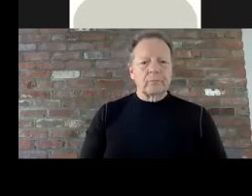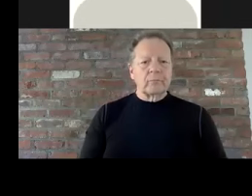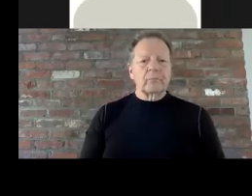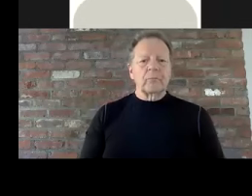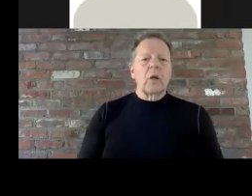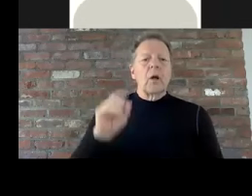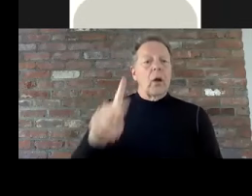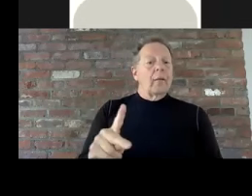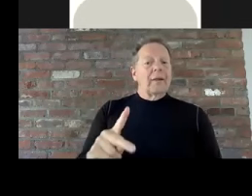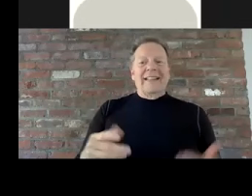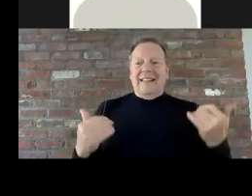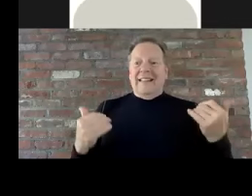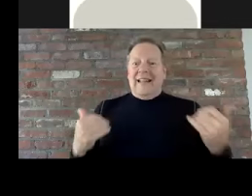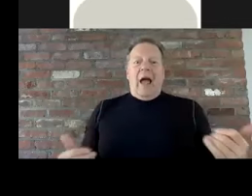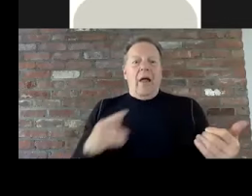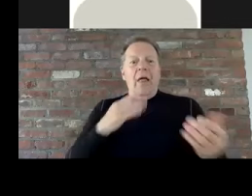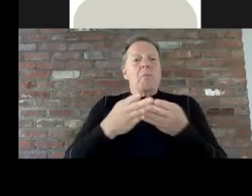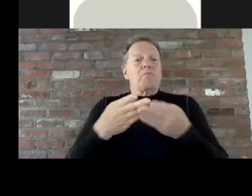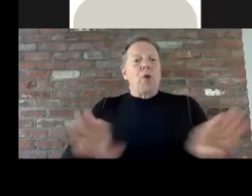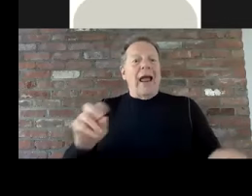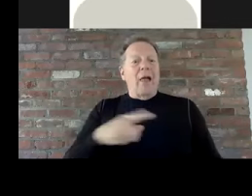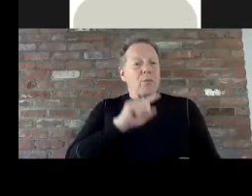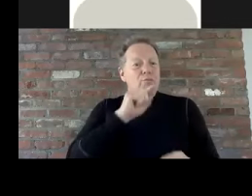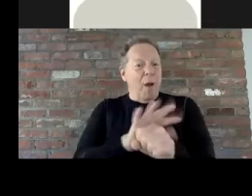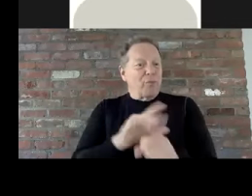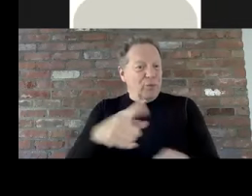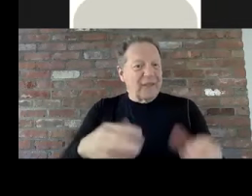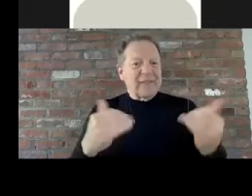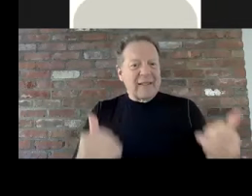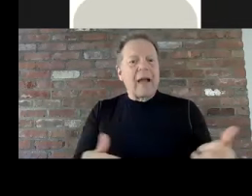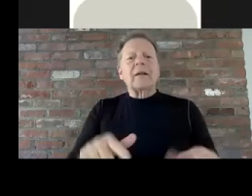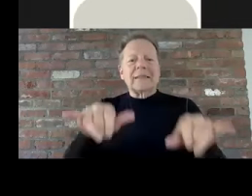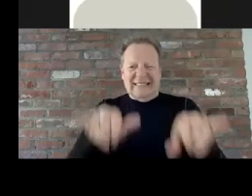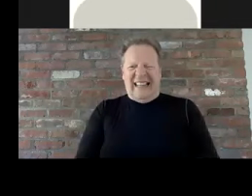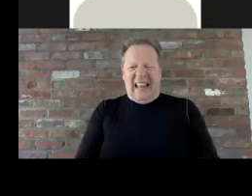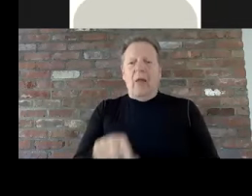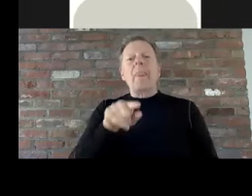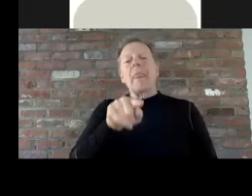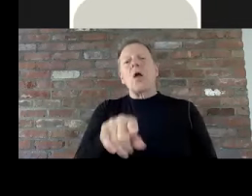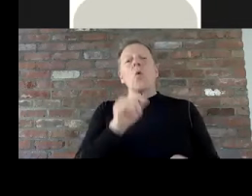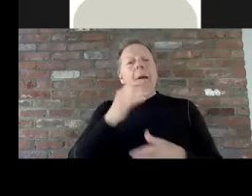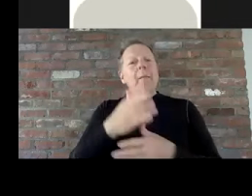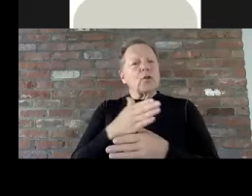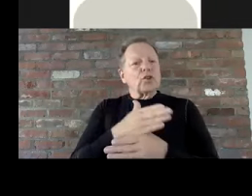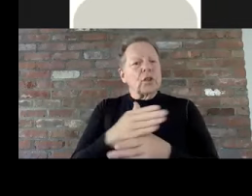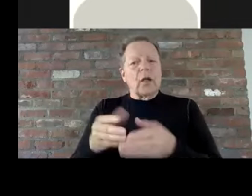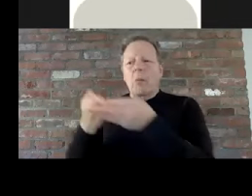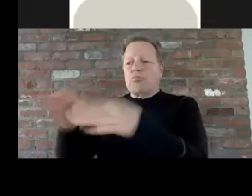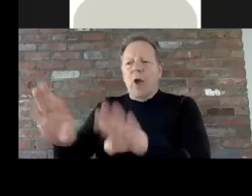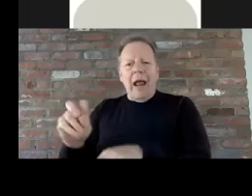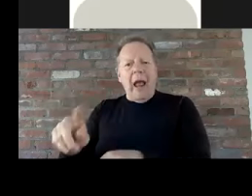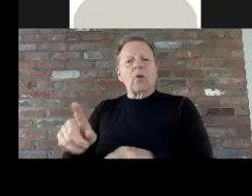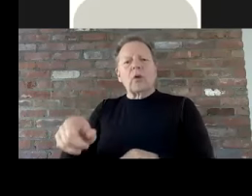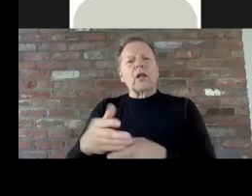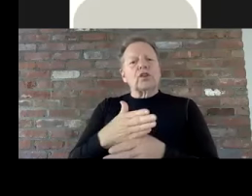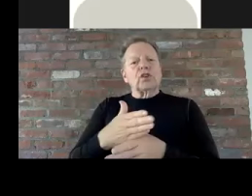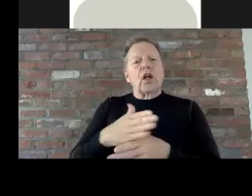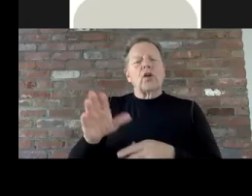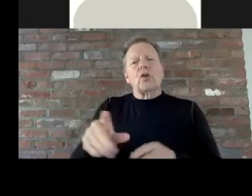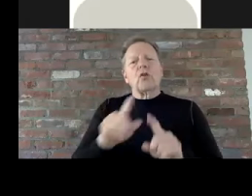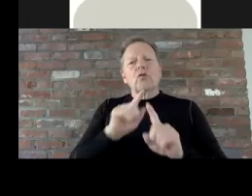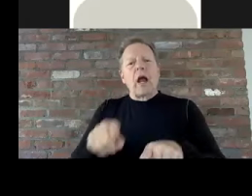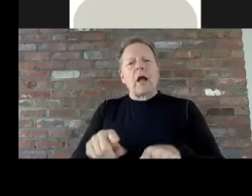So, okay, the breakouts that I've been promising. So please stay for these. Here you'll be able to share your feedback directly to the region team. We have